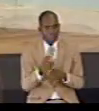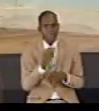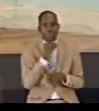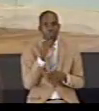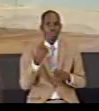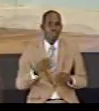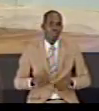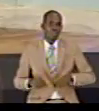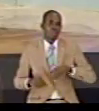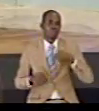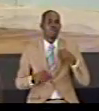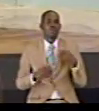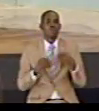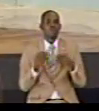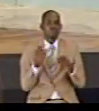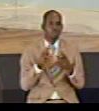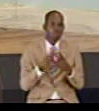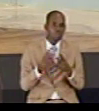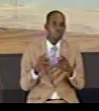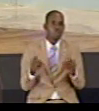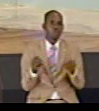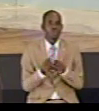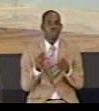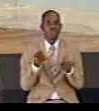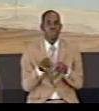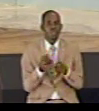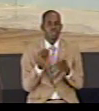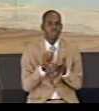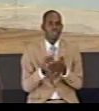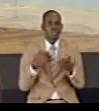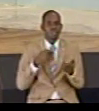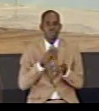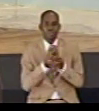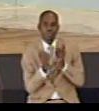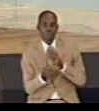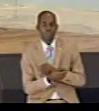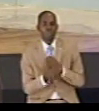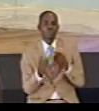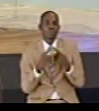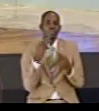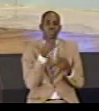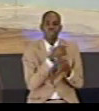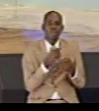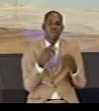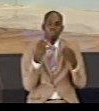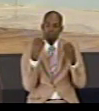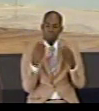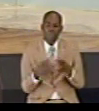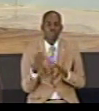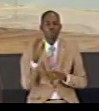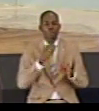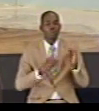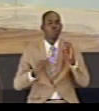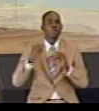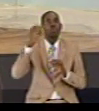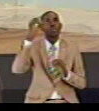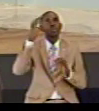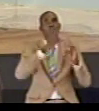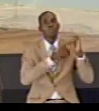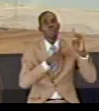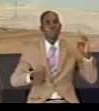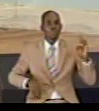such as turn aside to lies. Many, O Lord, my God, are thy